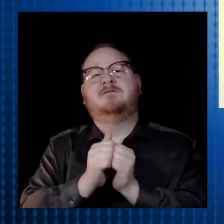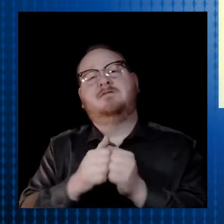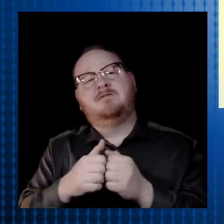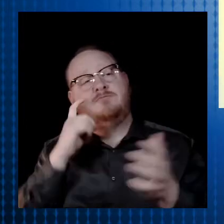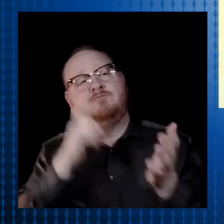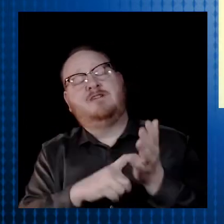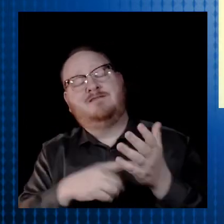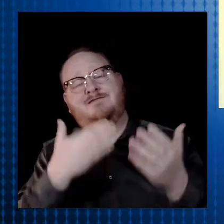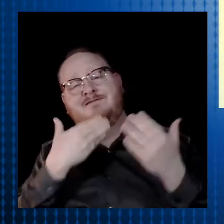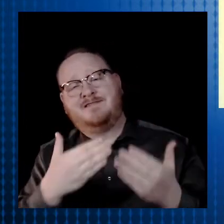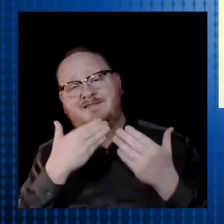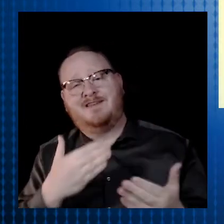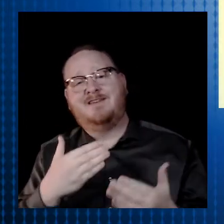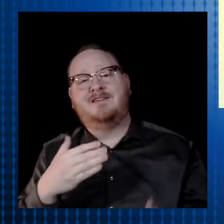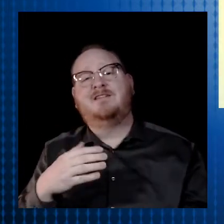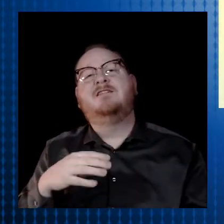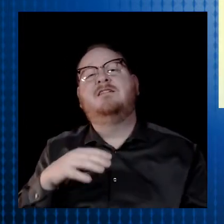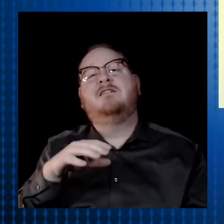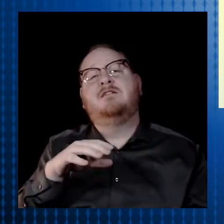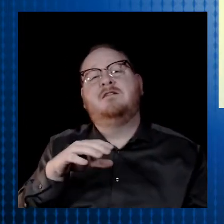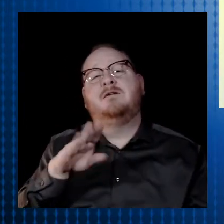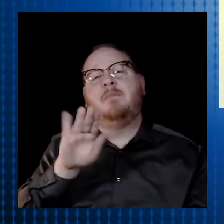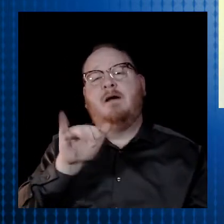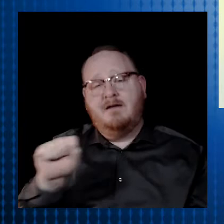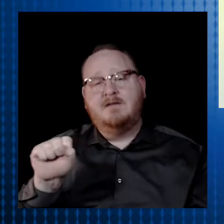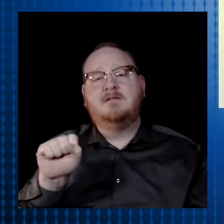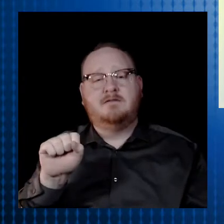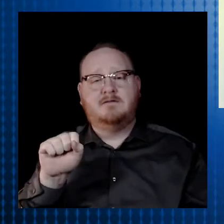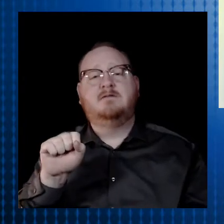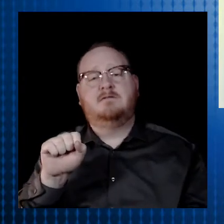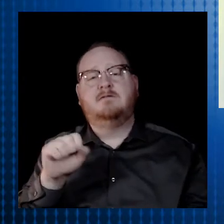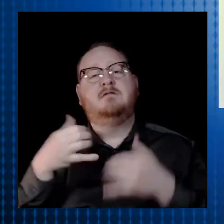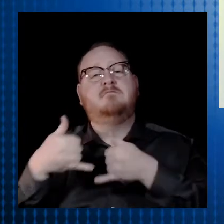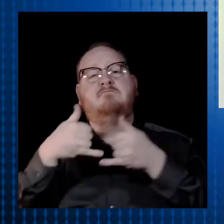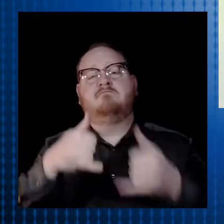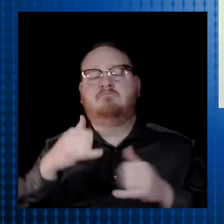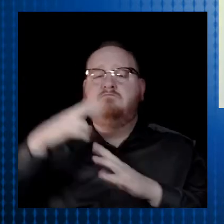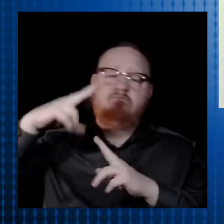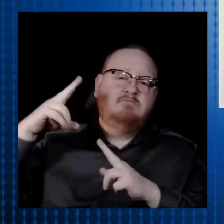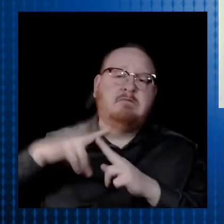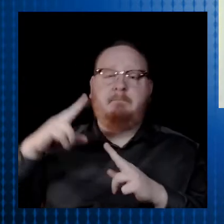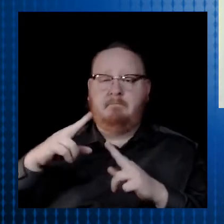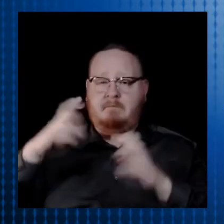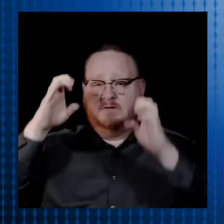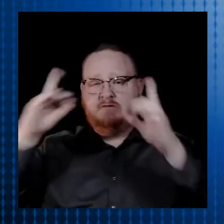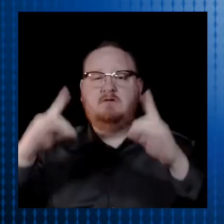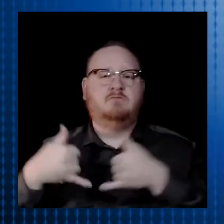Brownell STEM Academy, this year's recipient of the Excellence in Education Award.